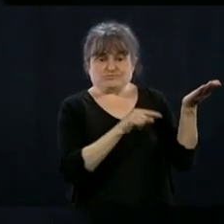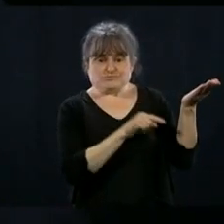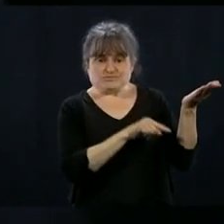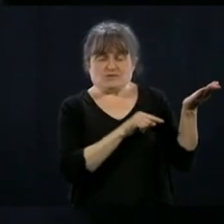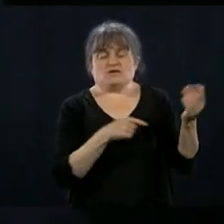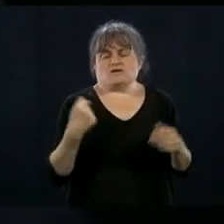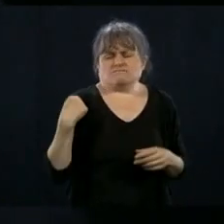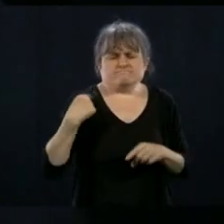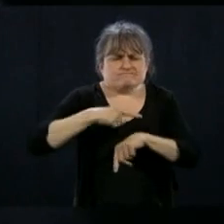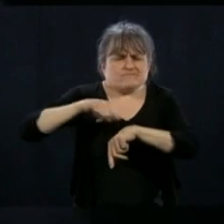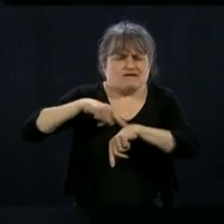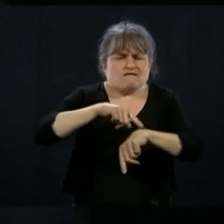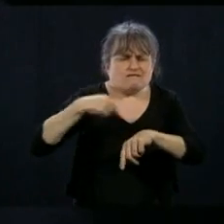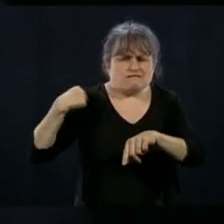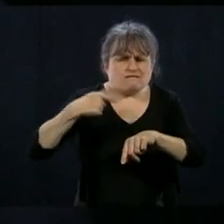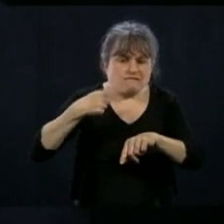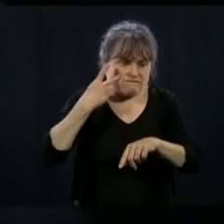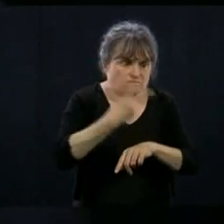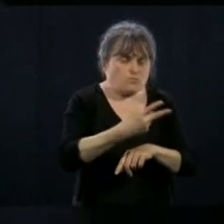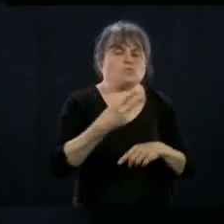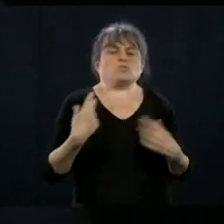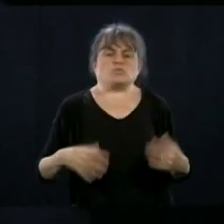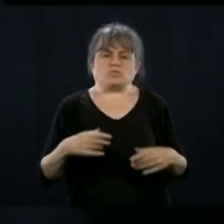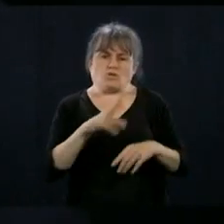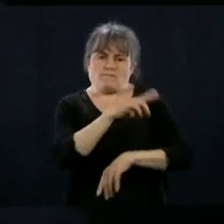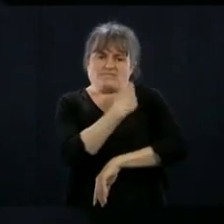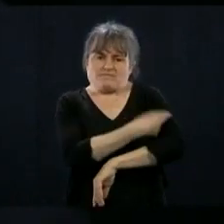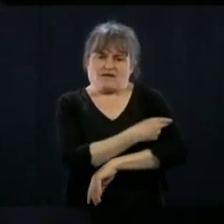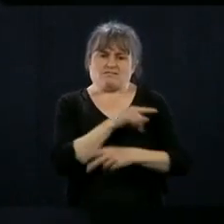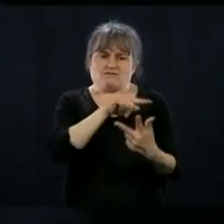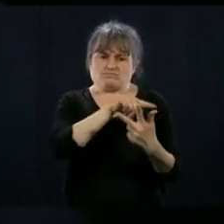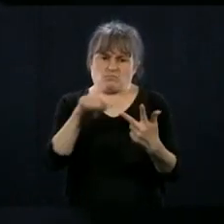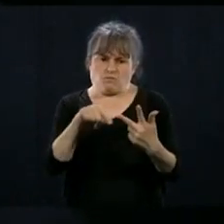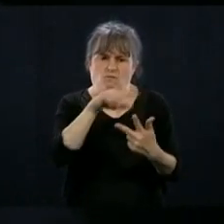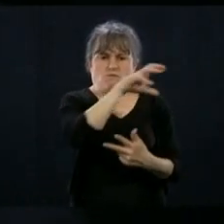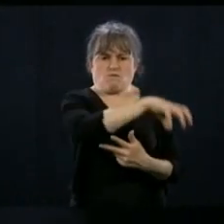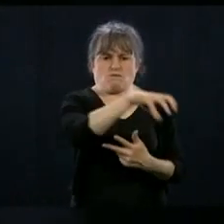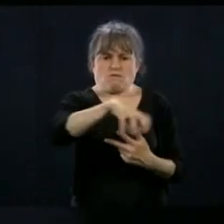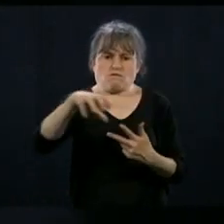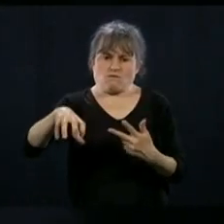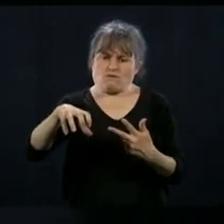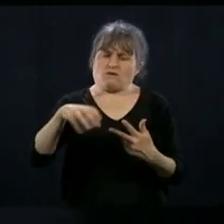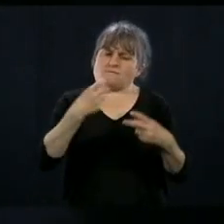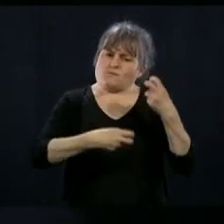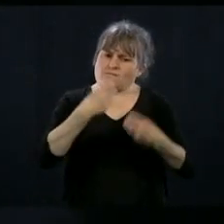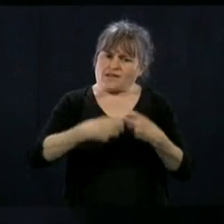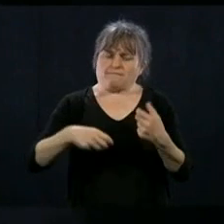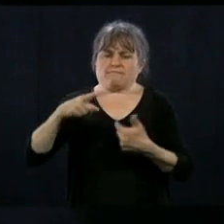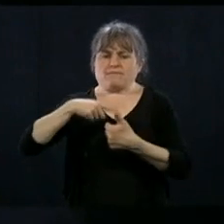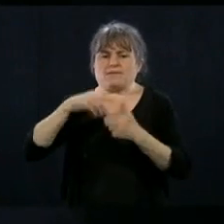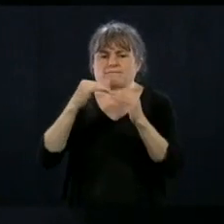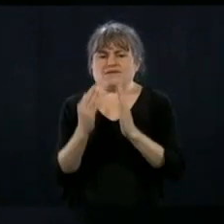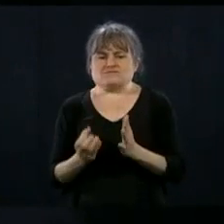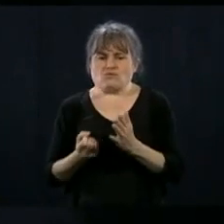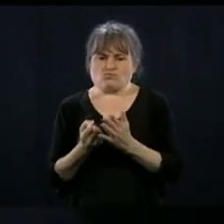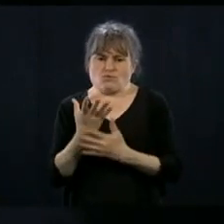There are 3 hospitals that have caused significant problems.